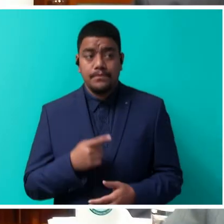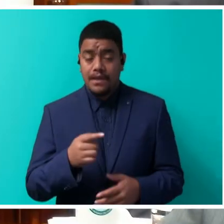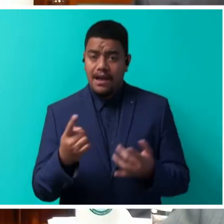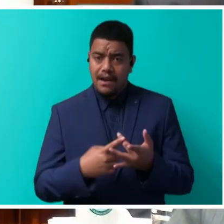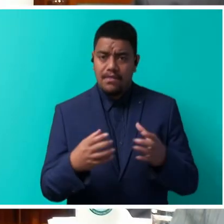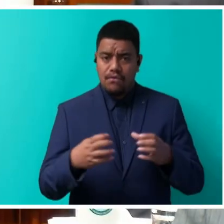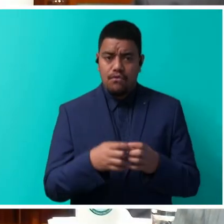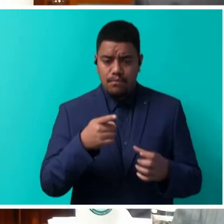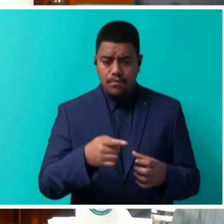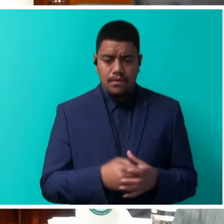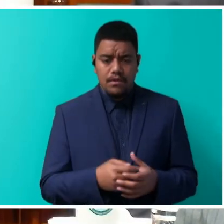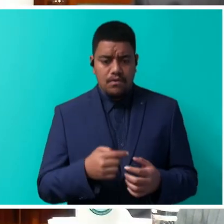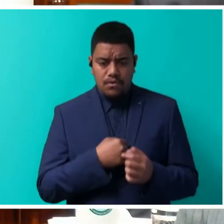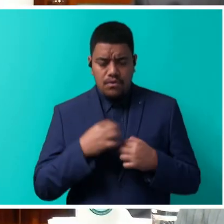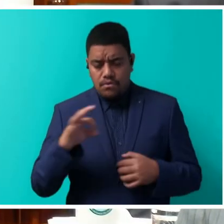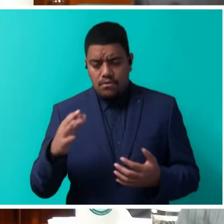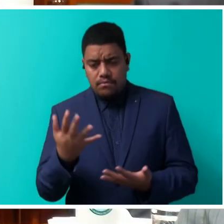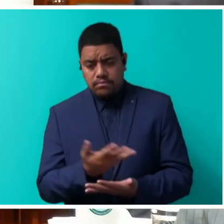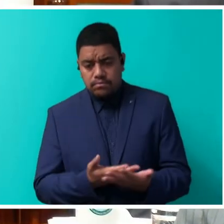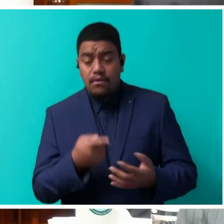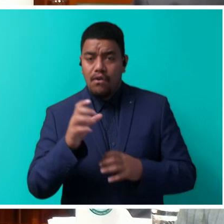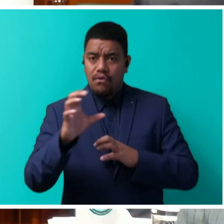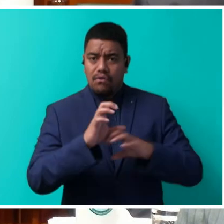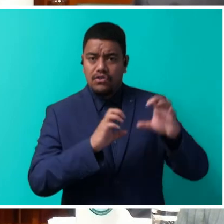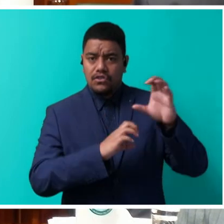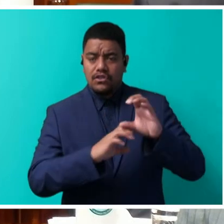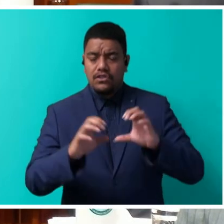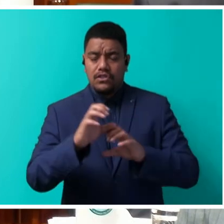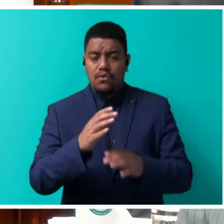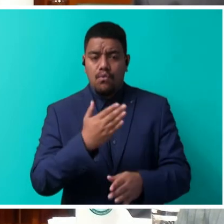that's hardly been discussed. These are construction workers.